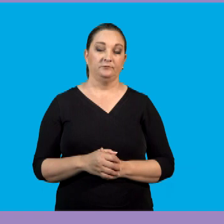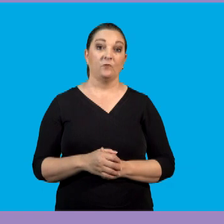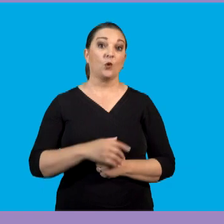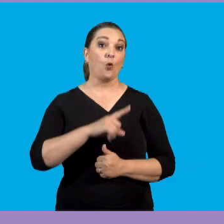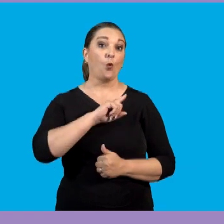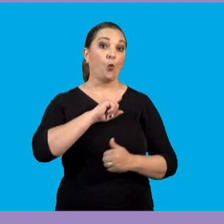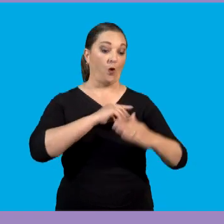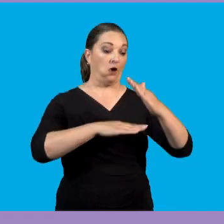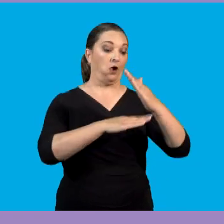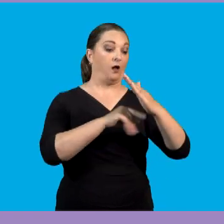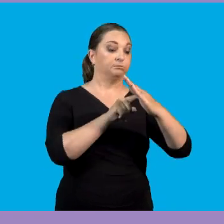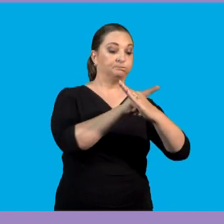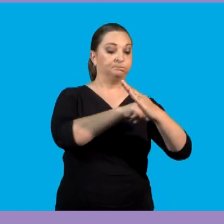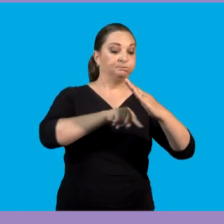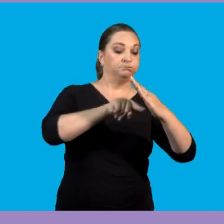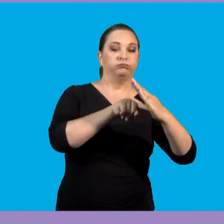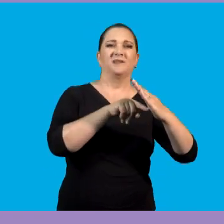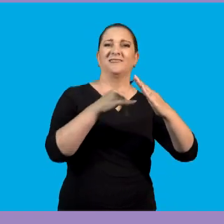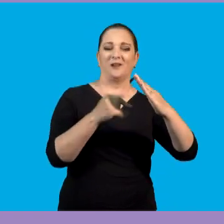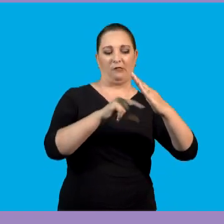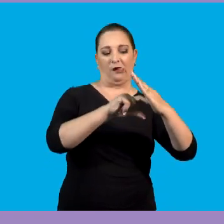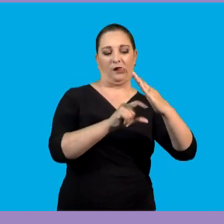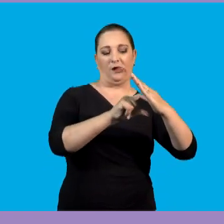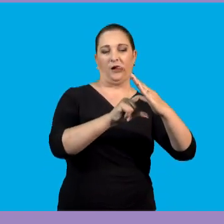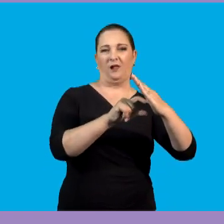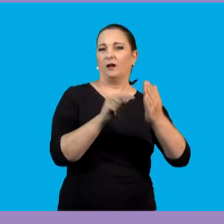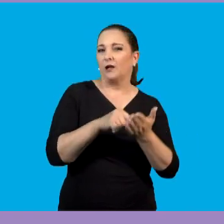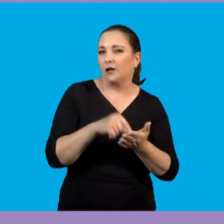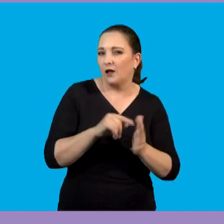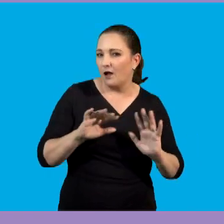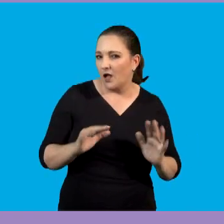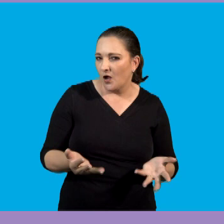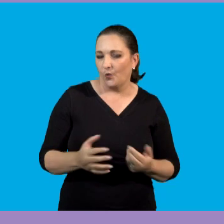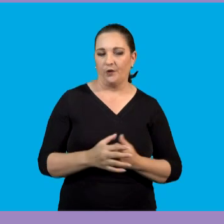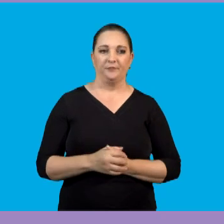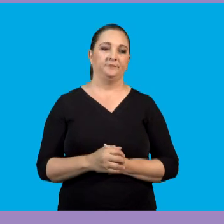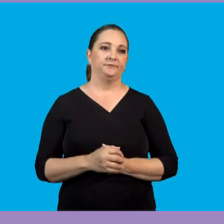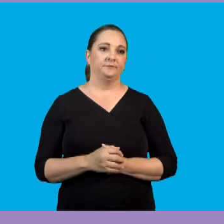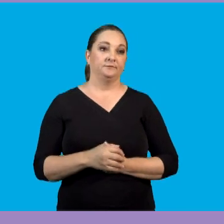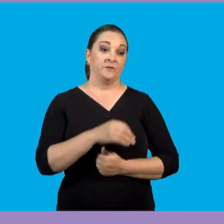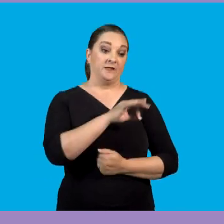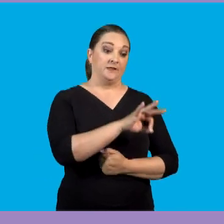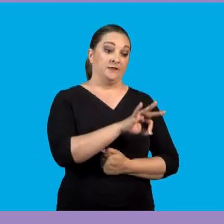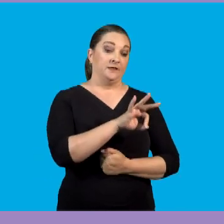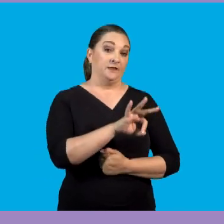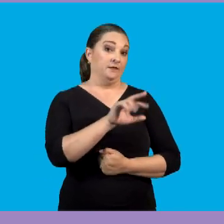360 degrees, because it is angles around a point. So let's see how we can calculate that. We know that it's going to be